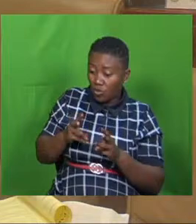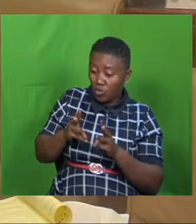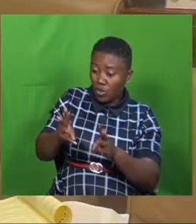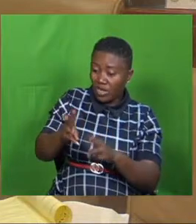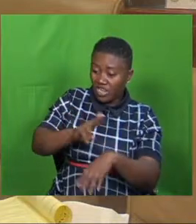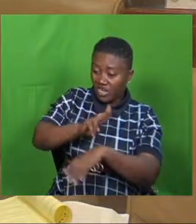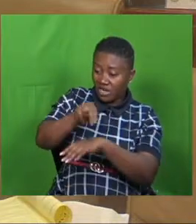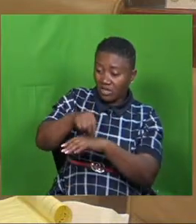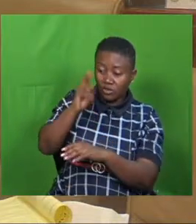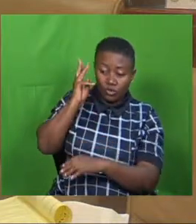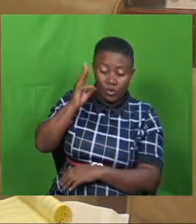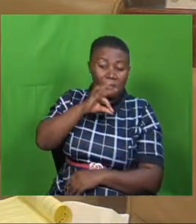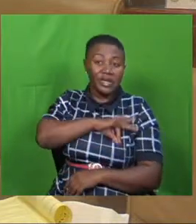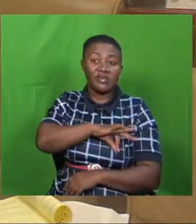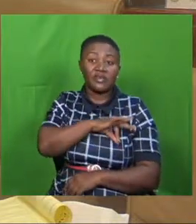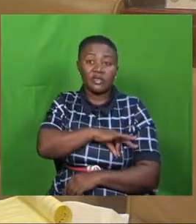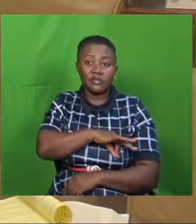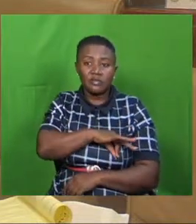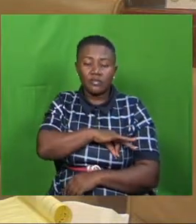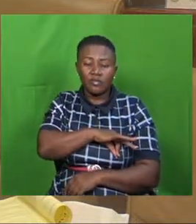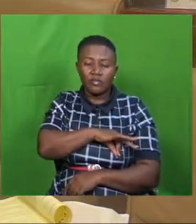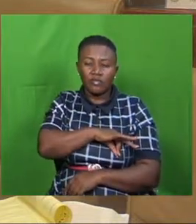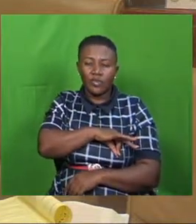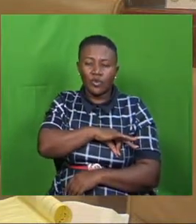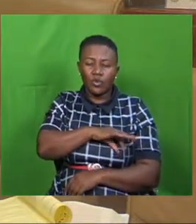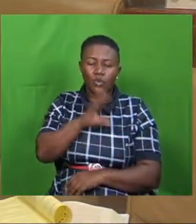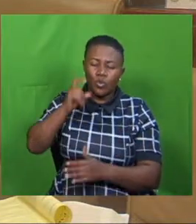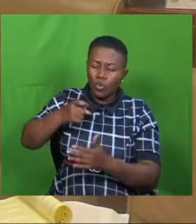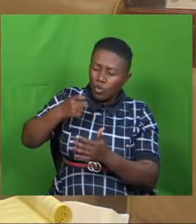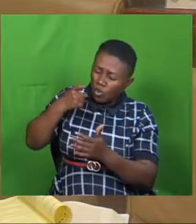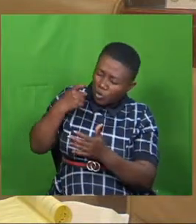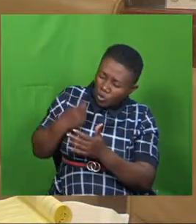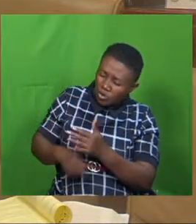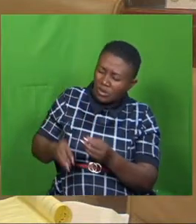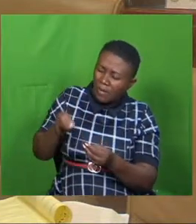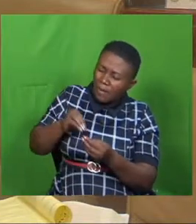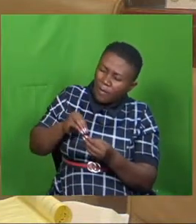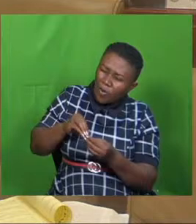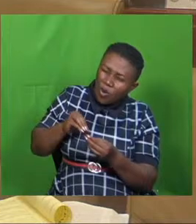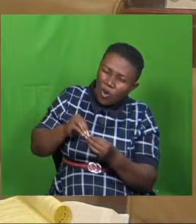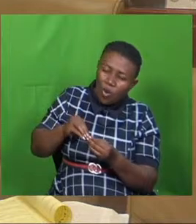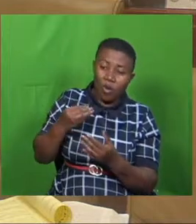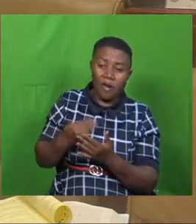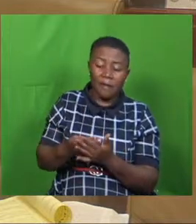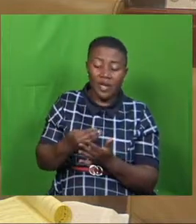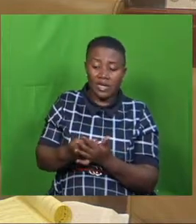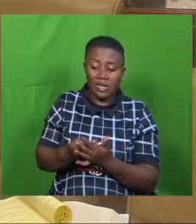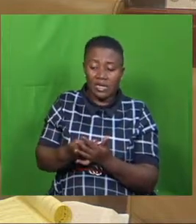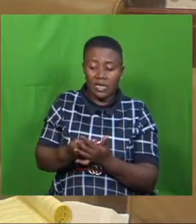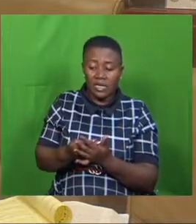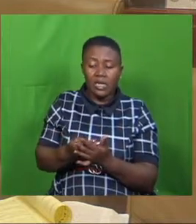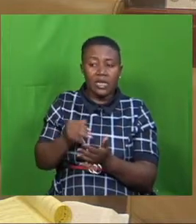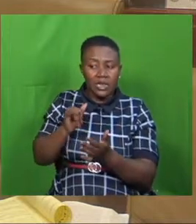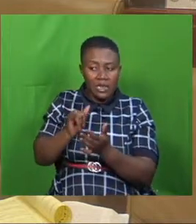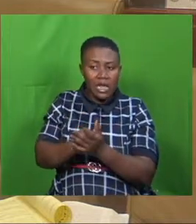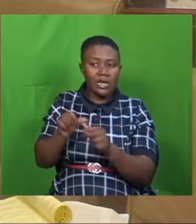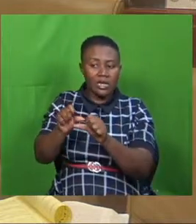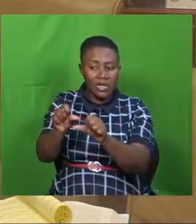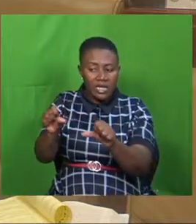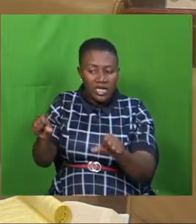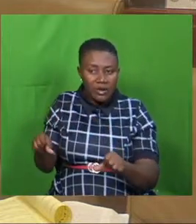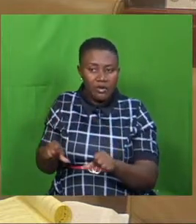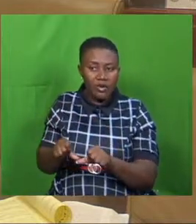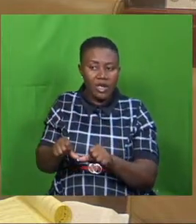from, it's going to cost us a lot of money. And it's one of the areas that will raise our debt